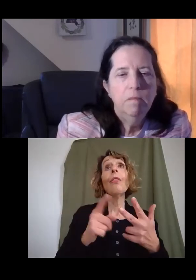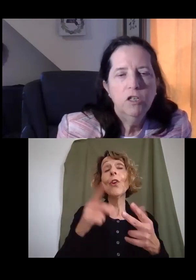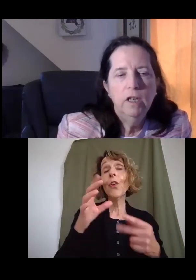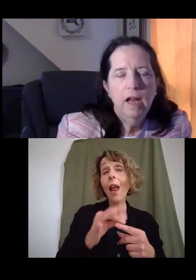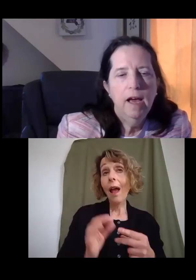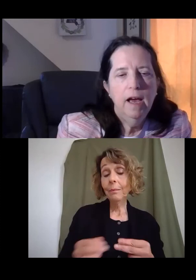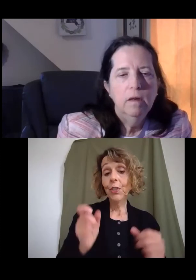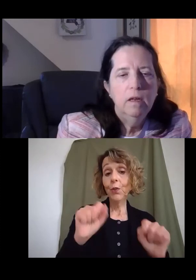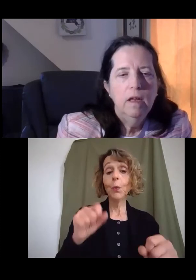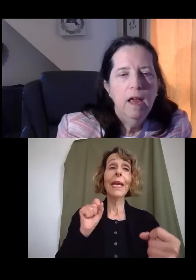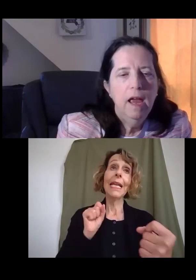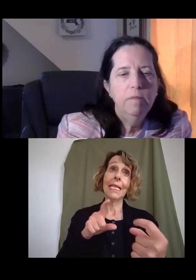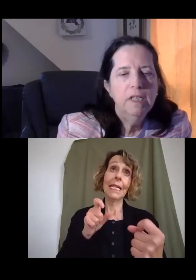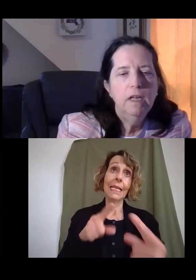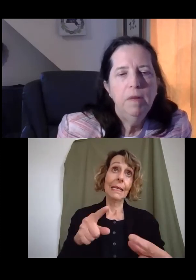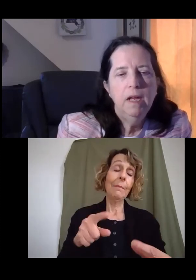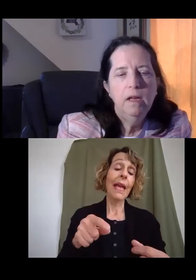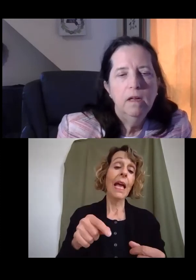the commission at